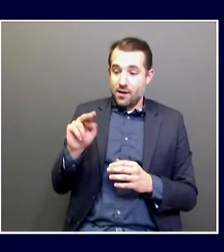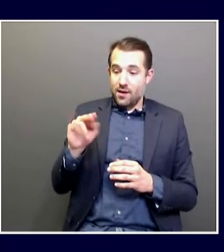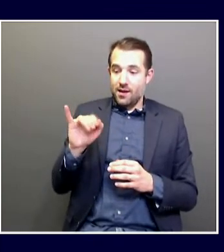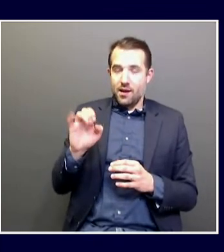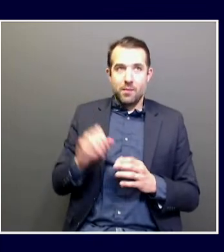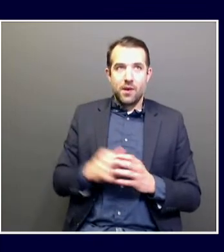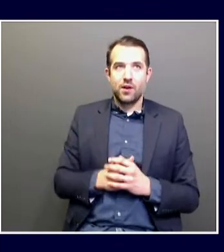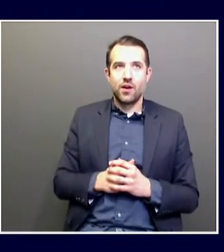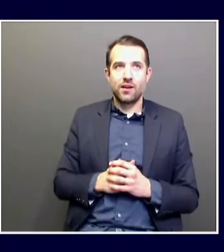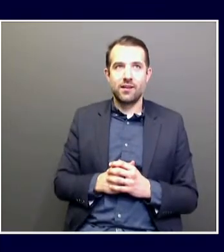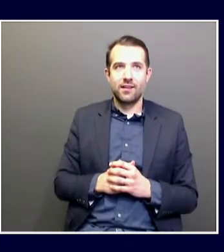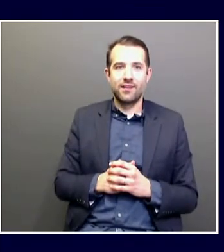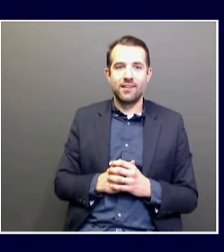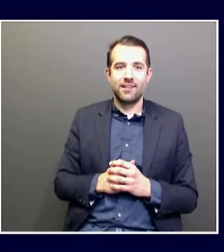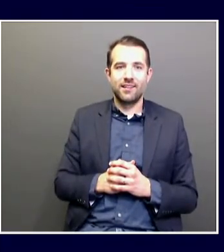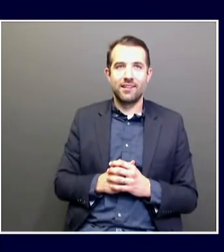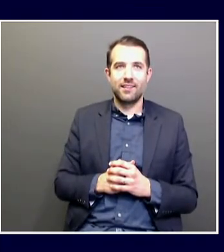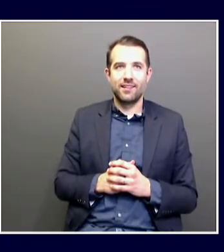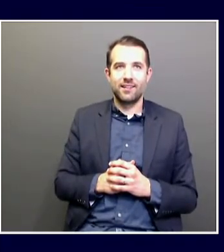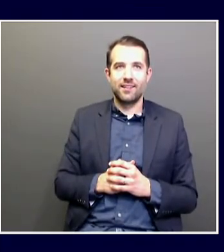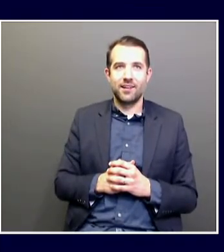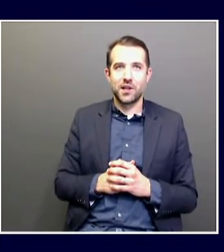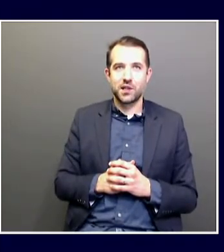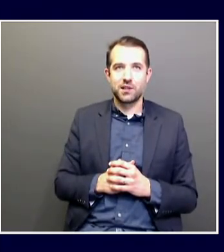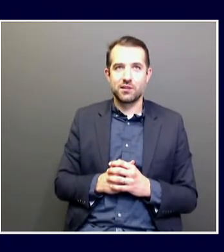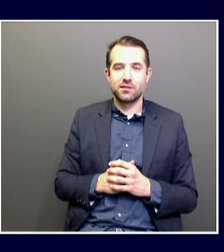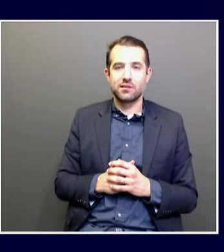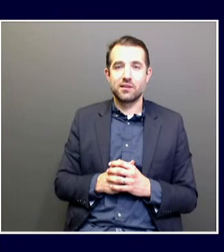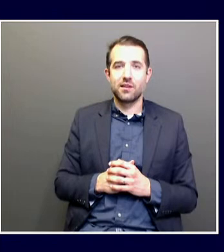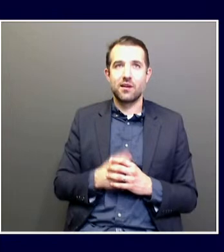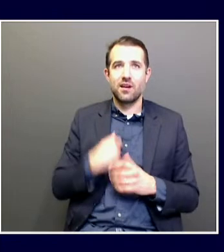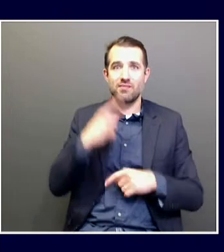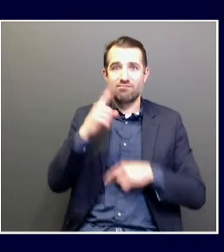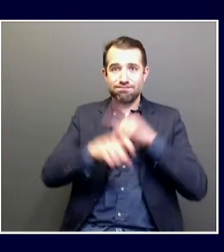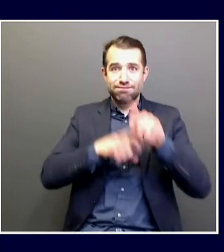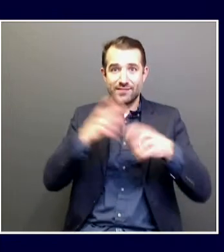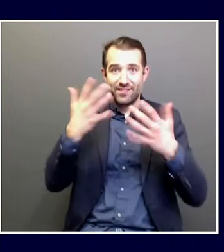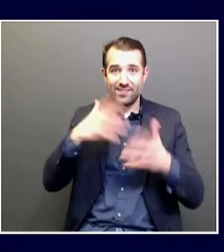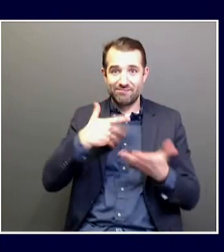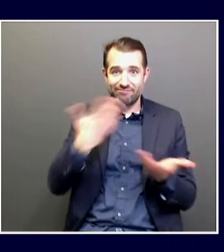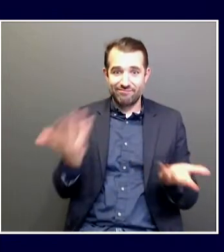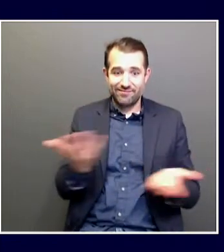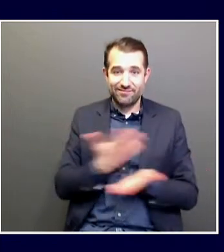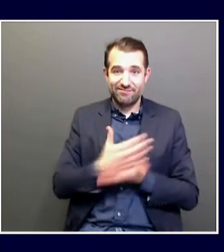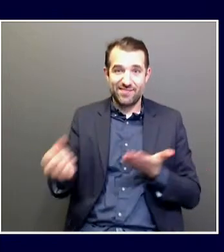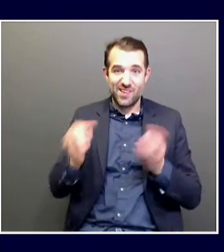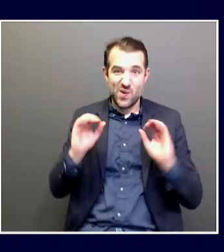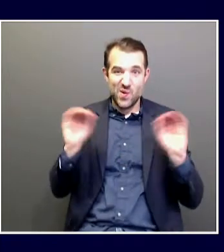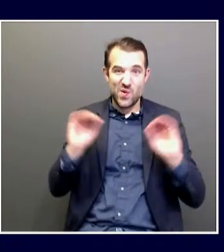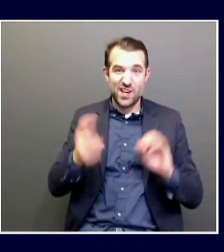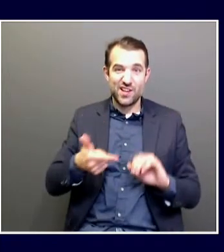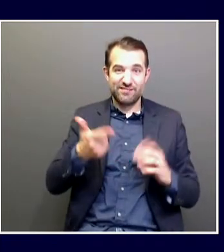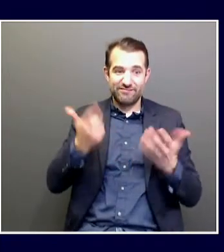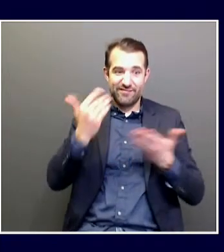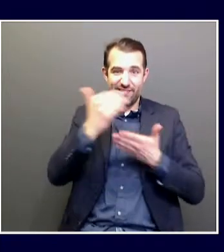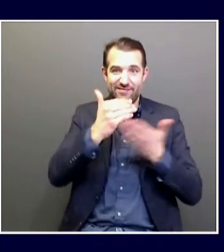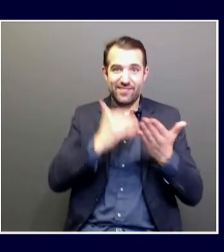Hi, I think all my questions have been covered, so I'll let us move on. Thanks so much, guys. Very kind of you, Annie. Thank you. Over to David at the